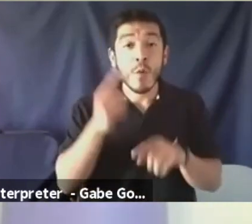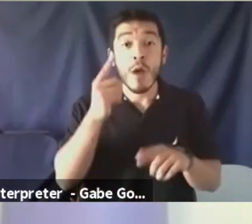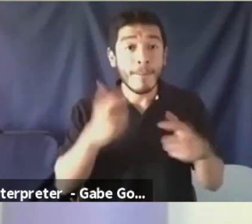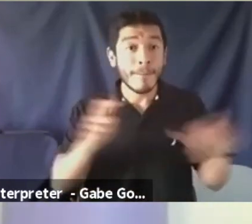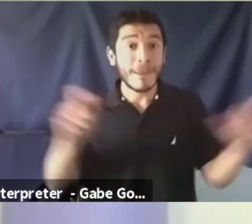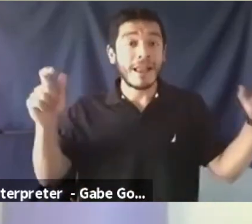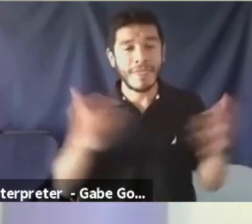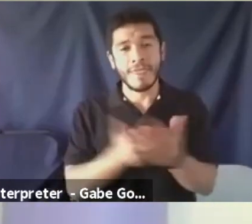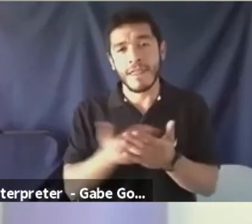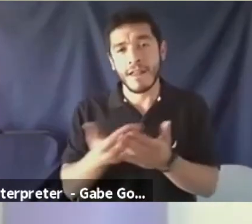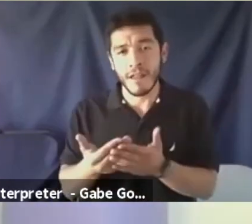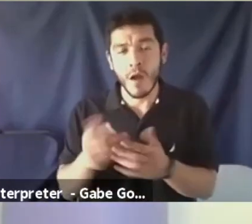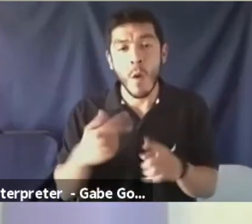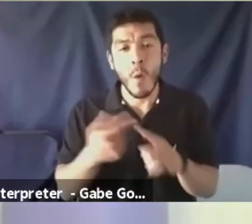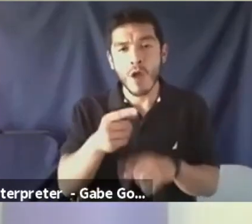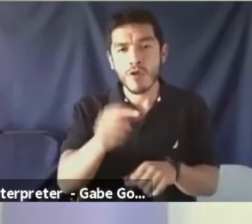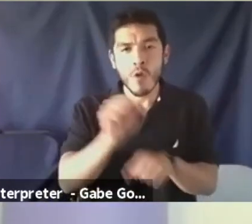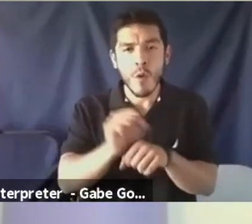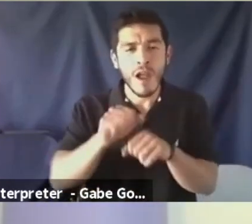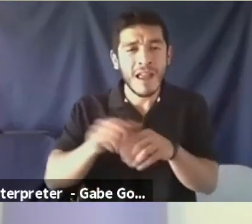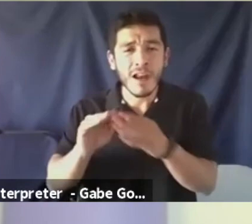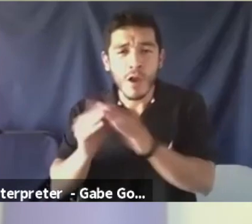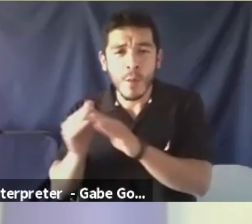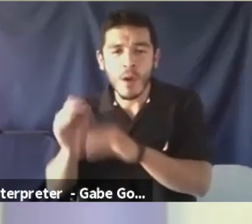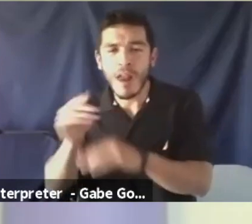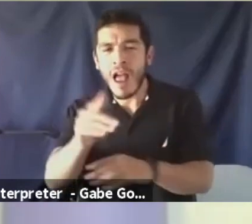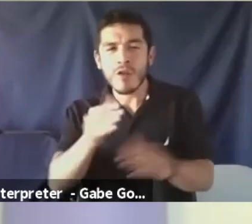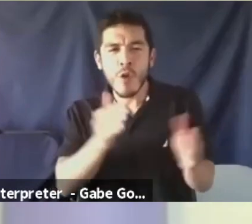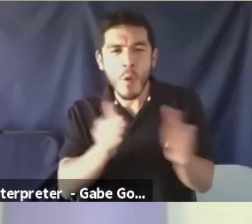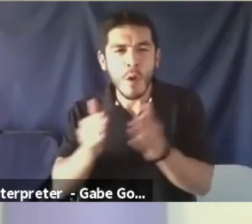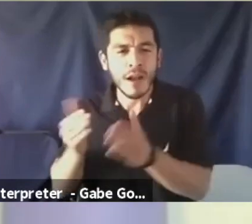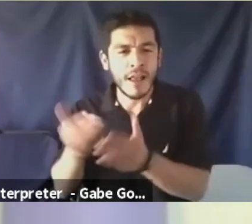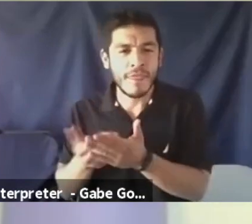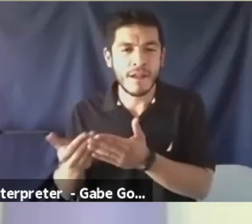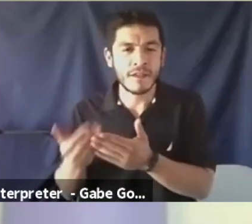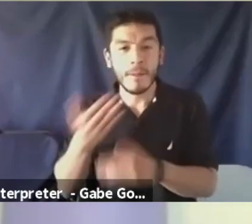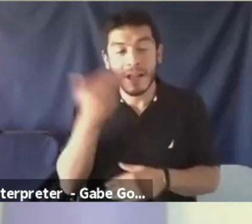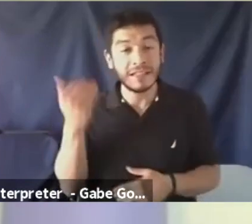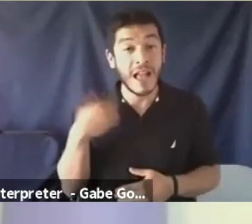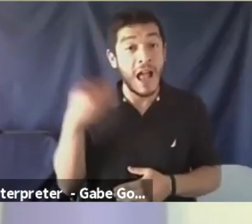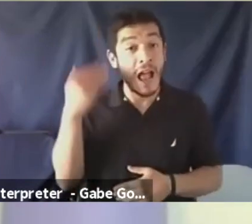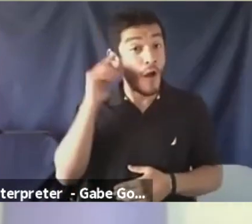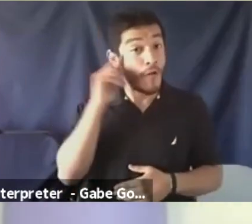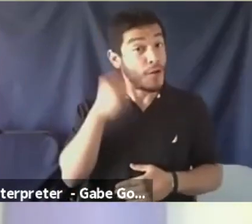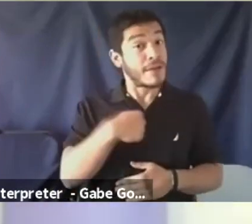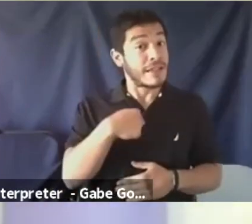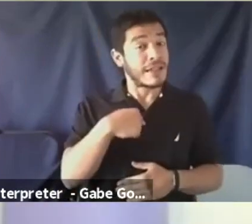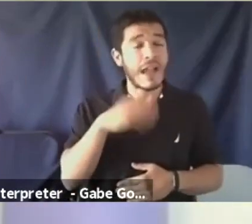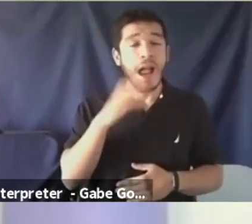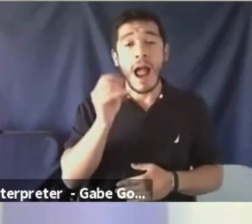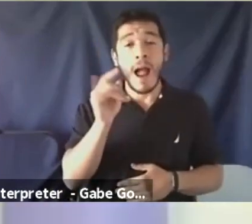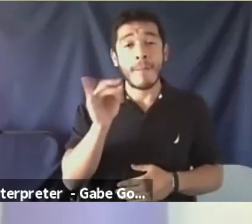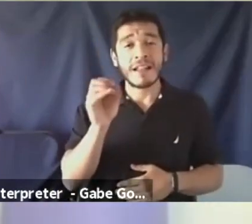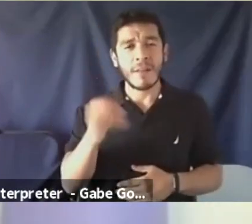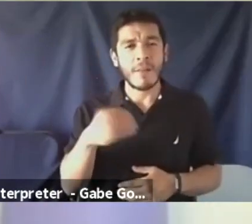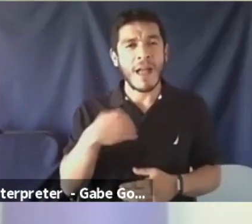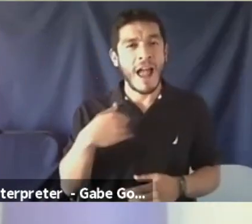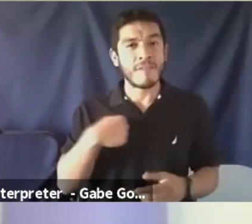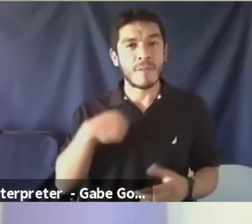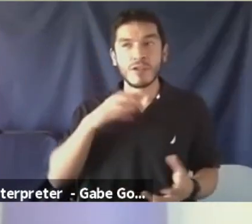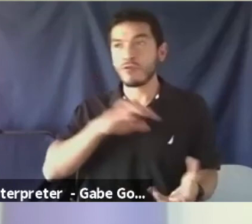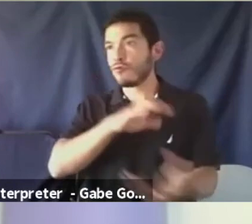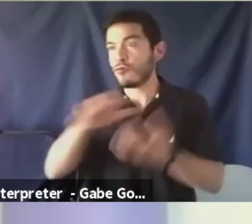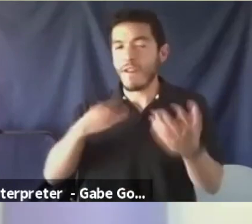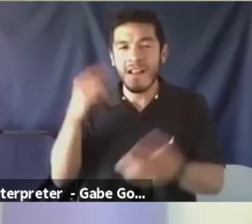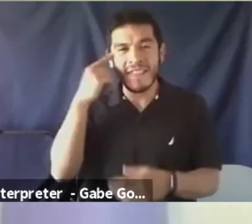thing when you're working in the community and you're organizing. Because I think, I know for me, capitalism had me twisted, thinking I had to like